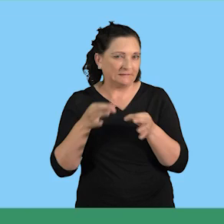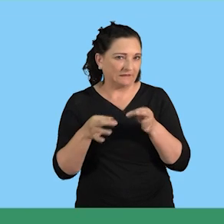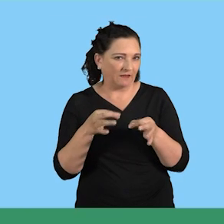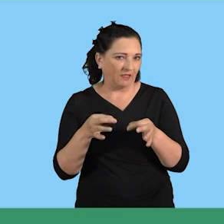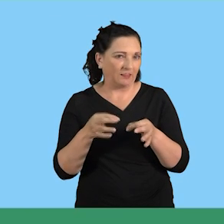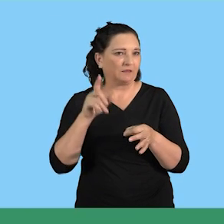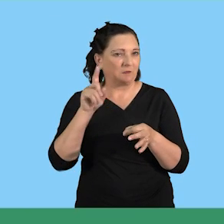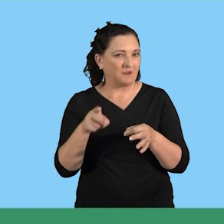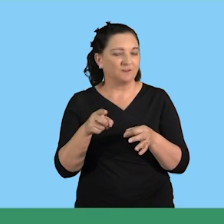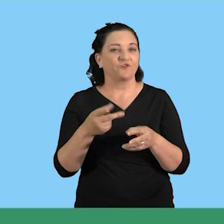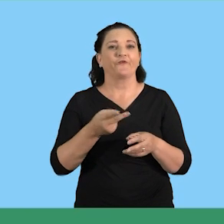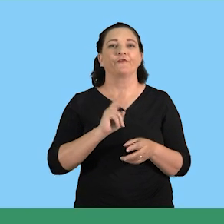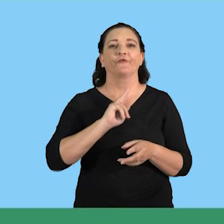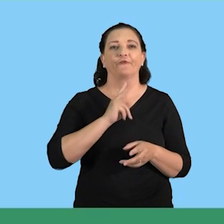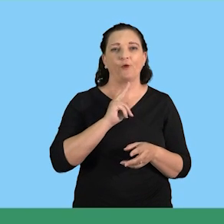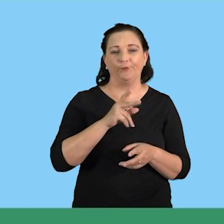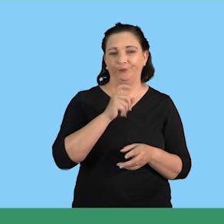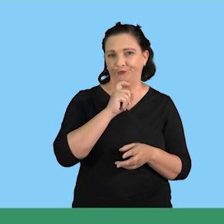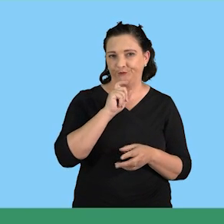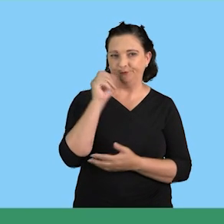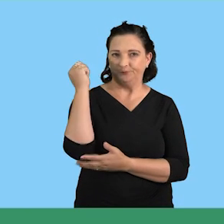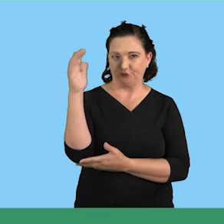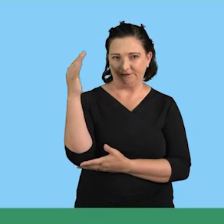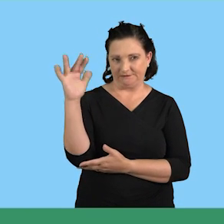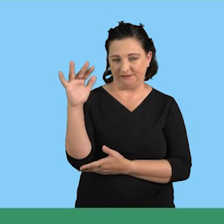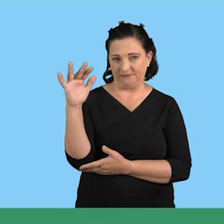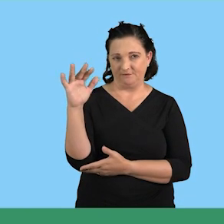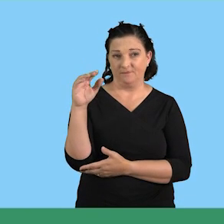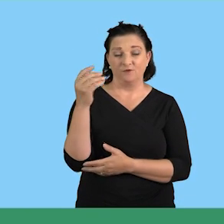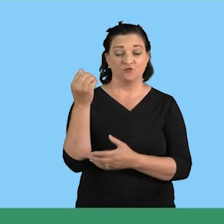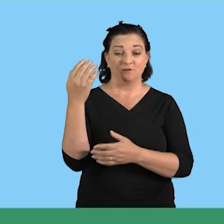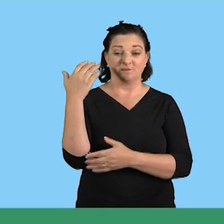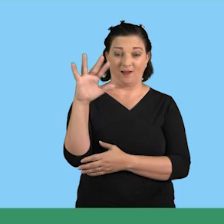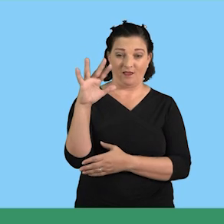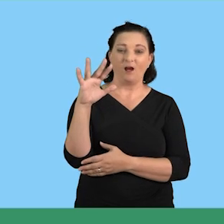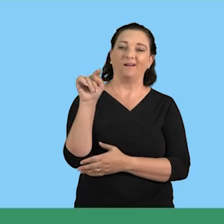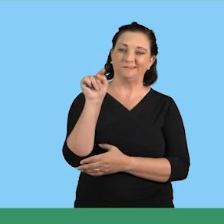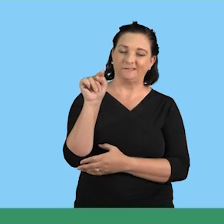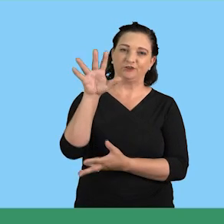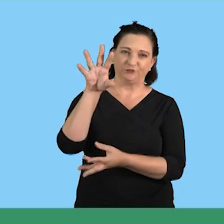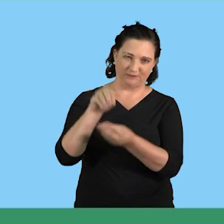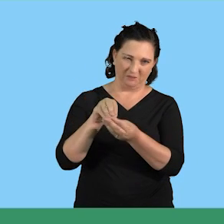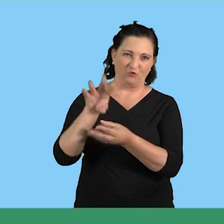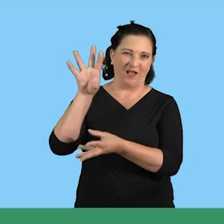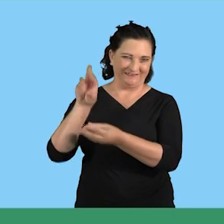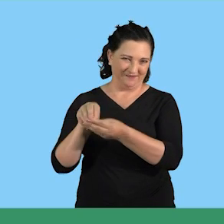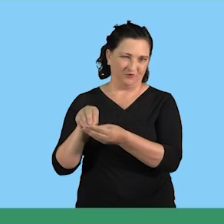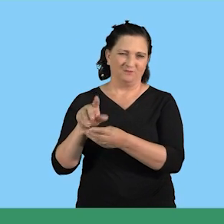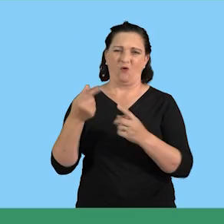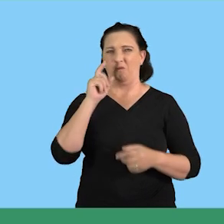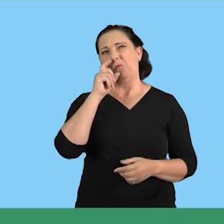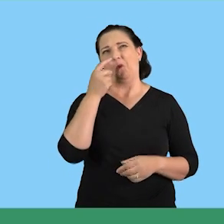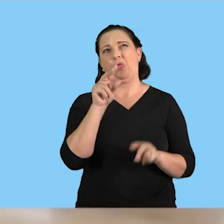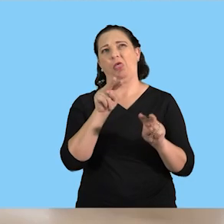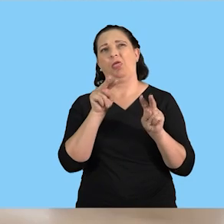explanation for the verbal presentation. So if you're going to use slides, make sure that you are summarizing the information. You don't bore the